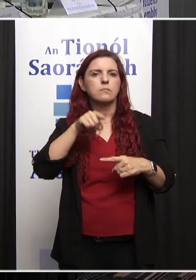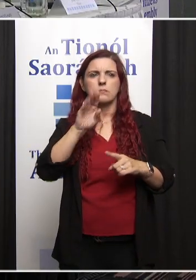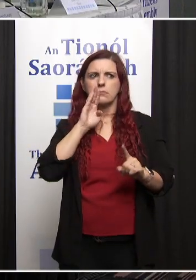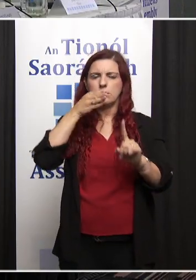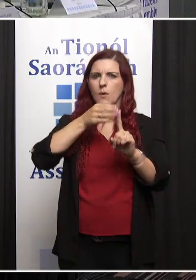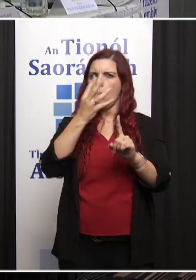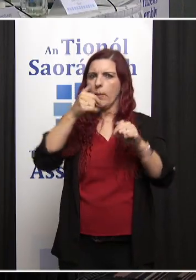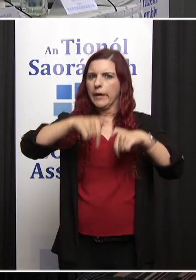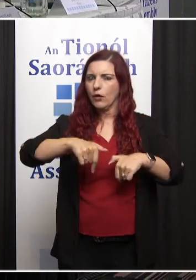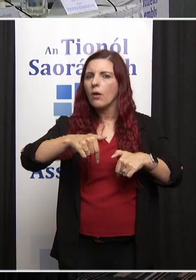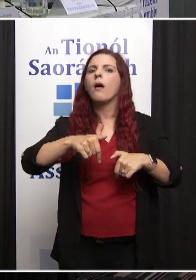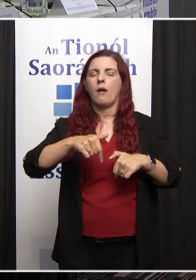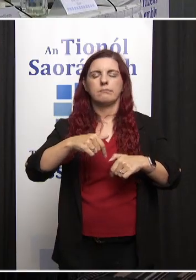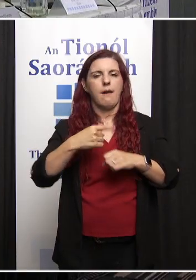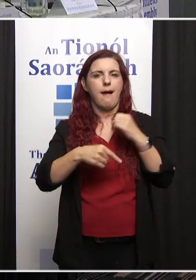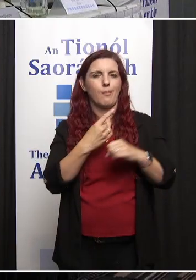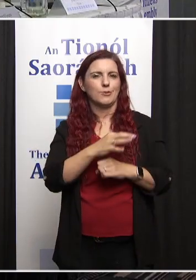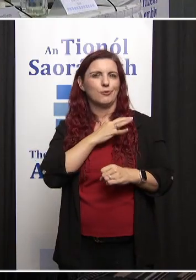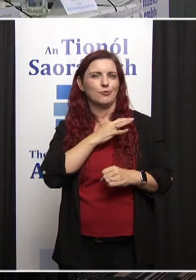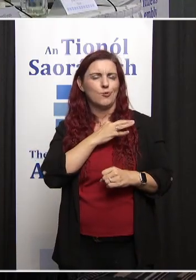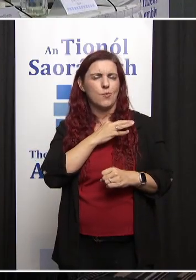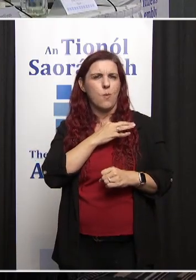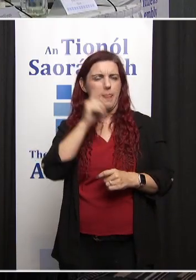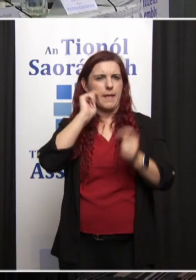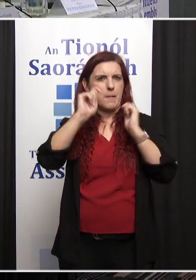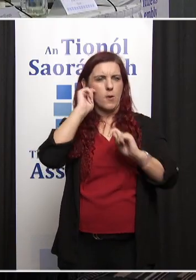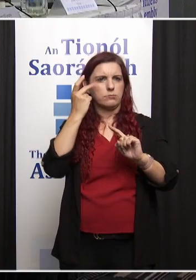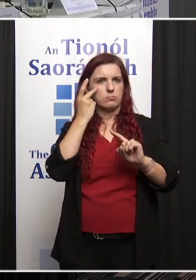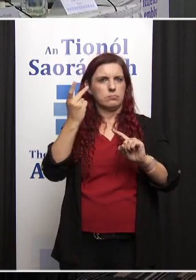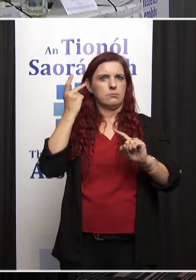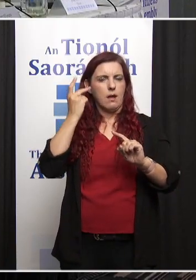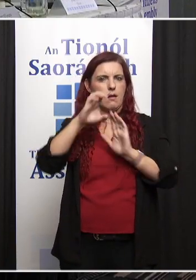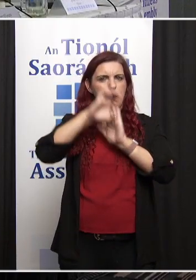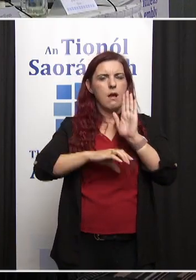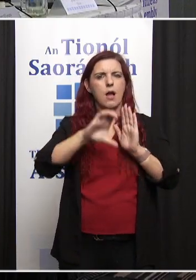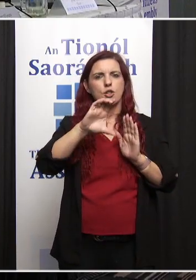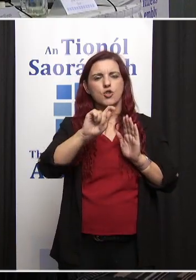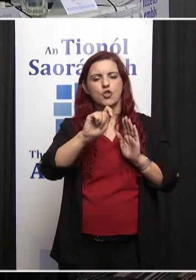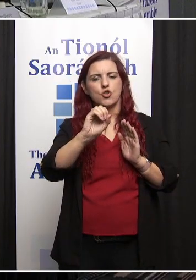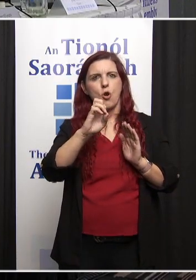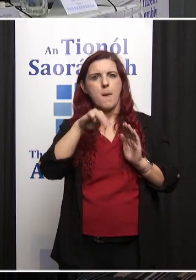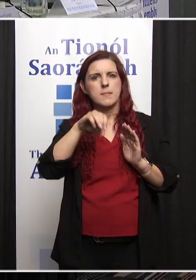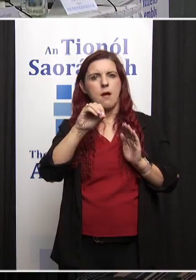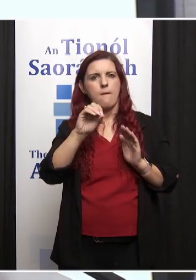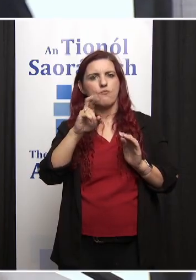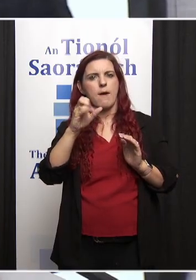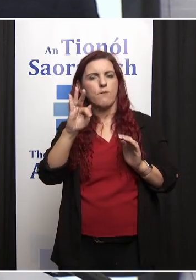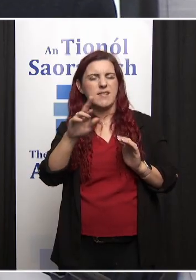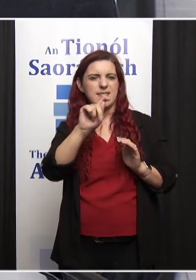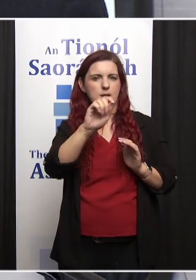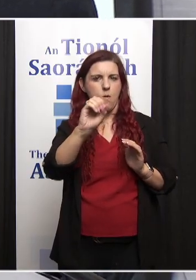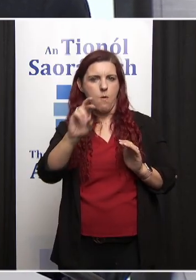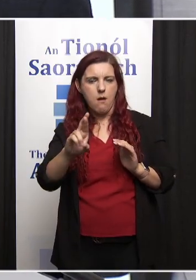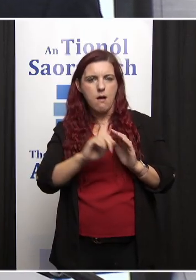we're here, it's always good to refer back to our terms of reference. And when we